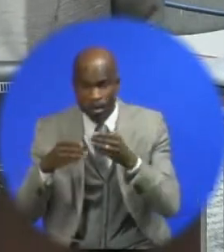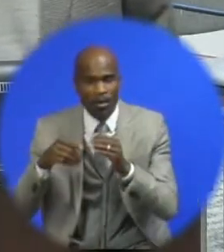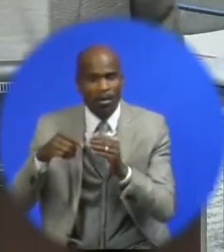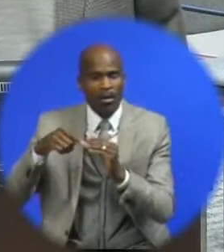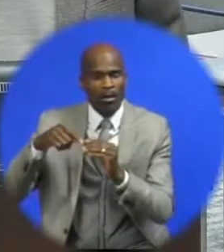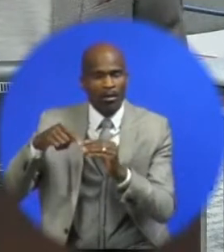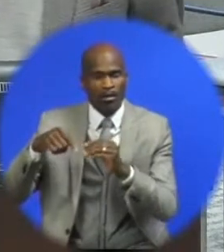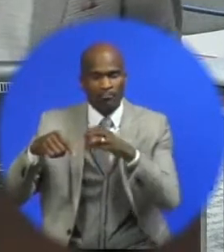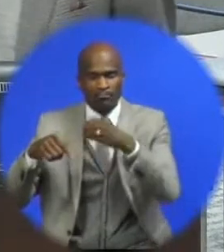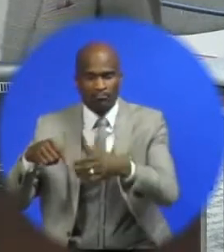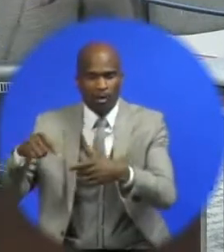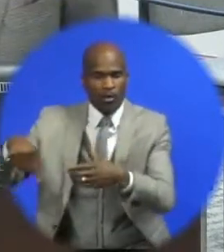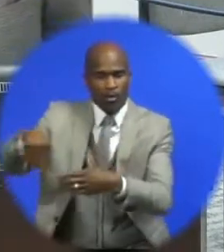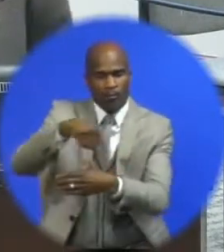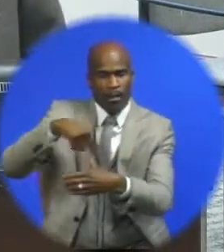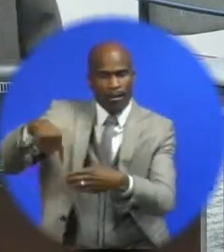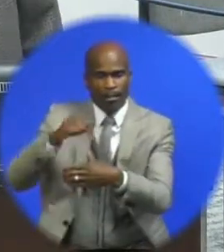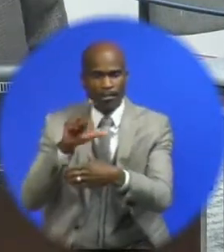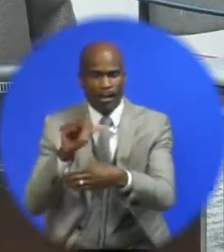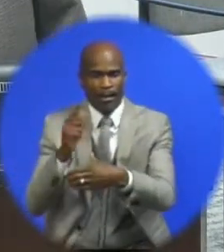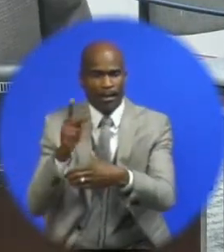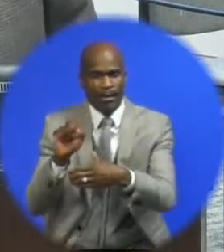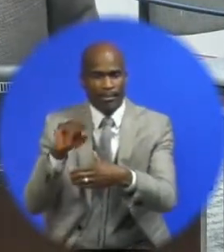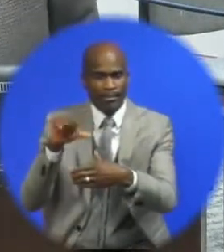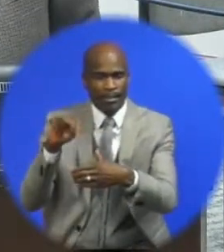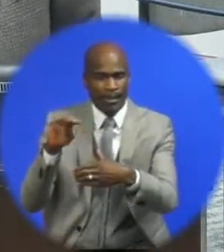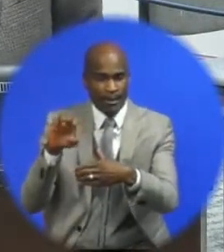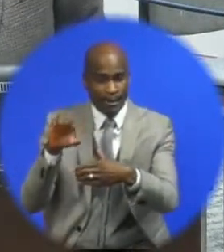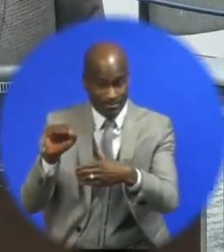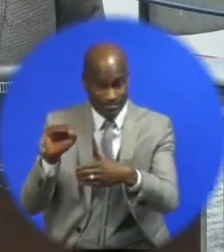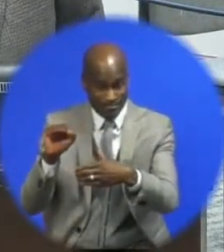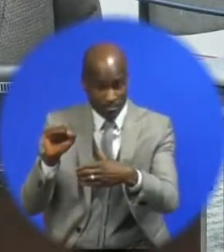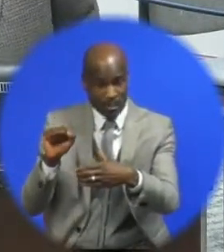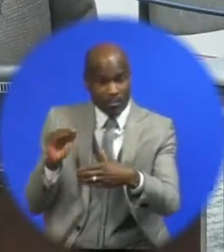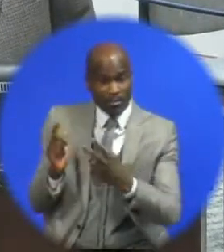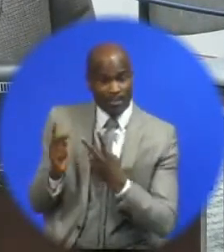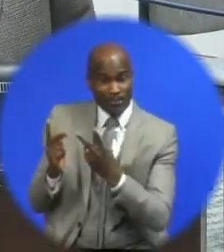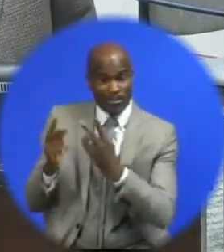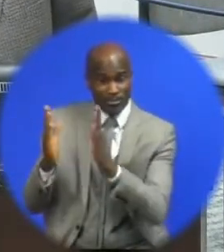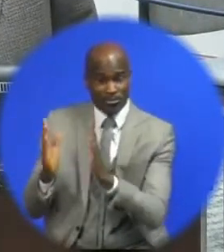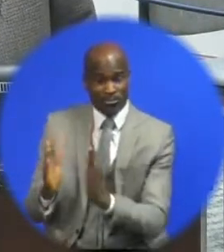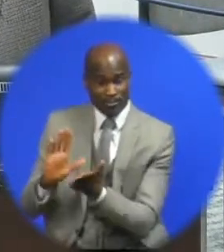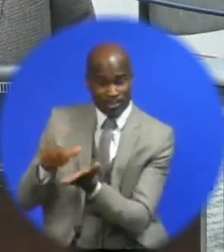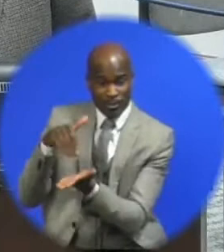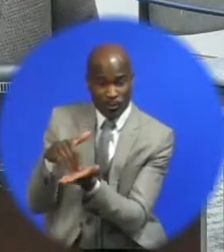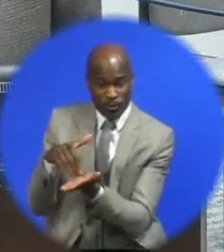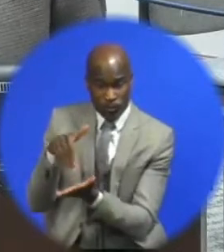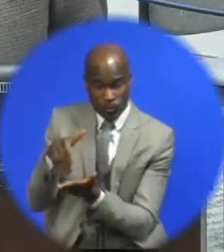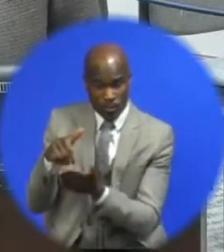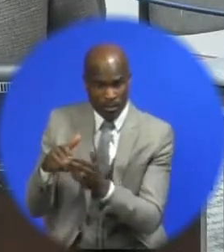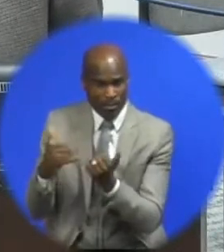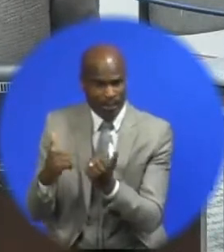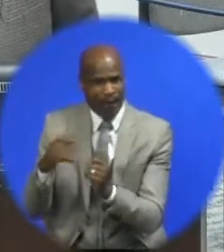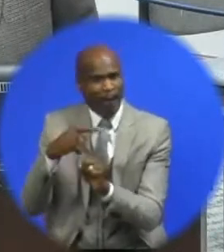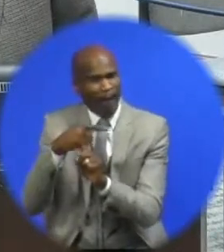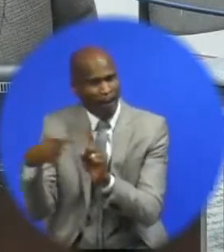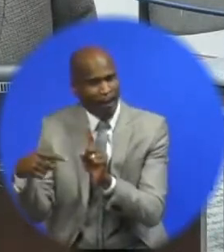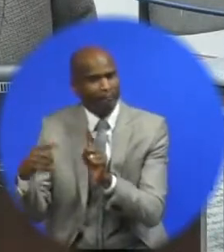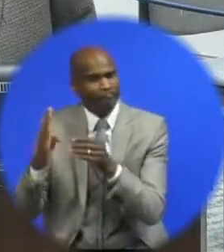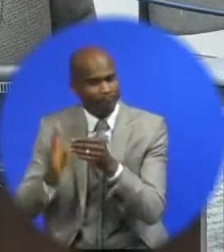Lake James State Park. The Visitor Center is over half done. And that Visitor Center is going to be amazing to what it brings